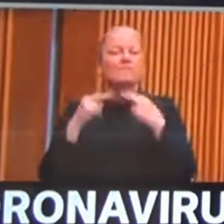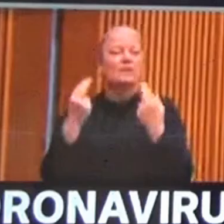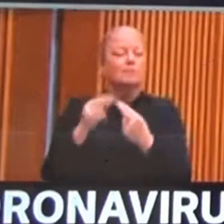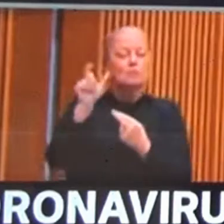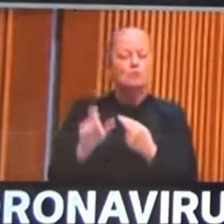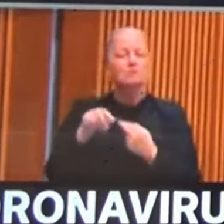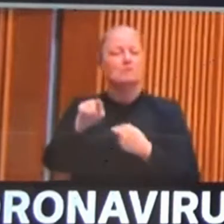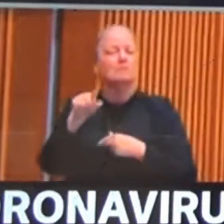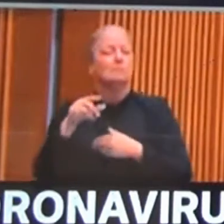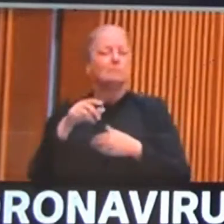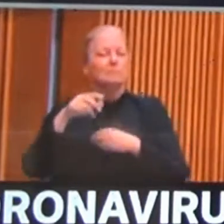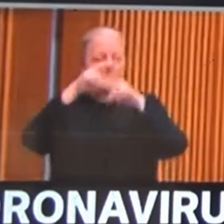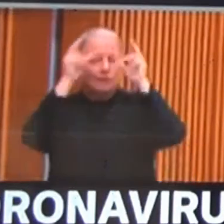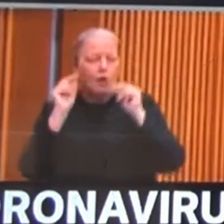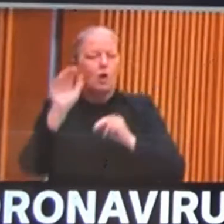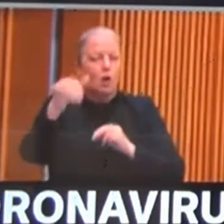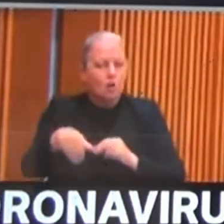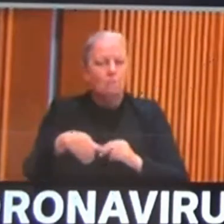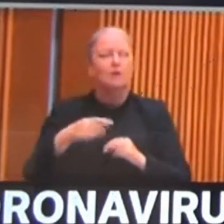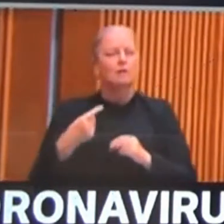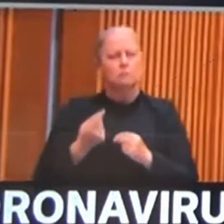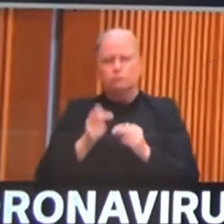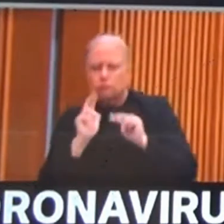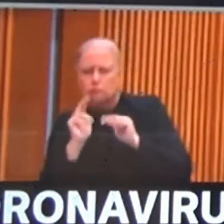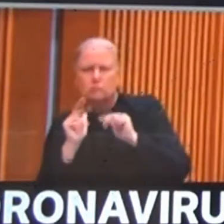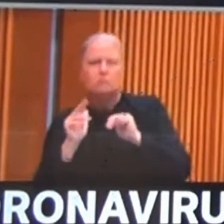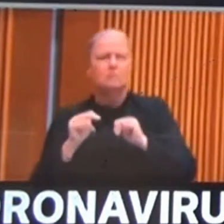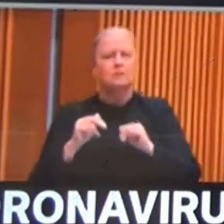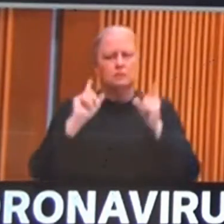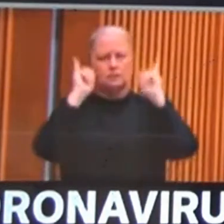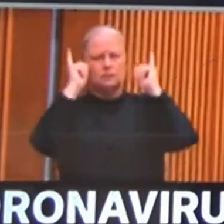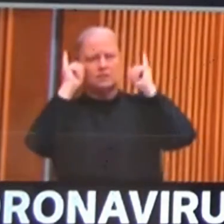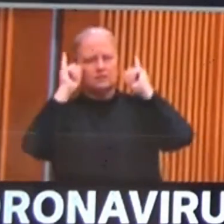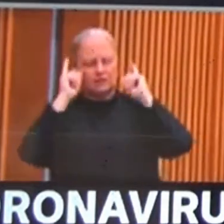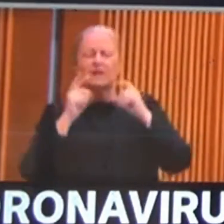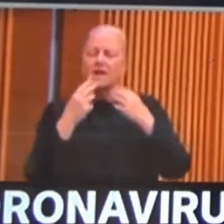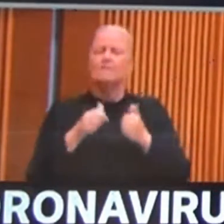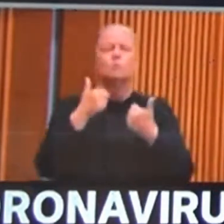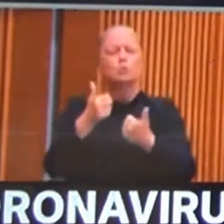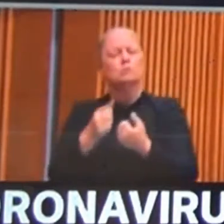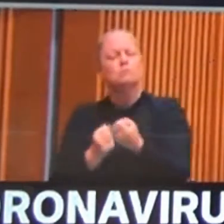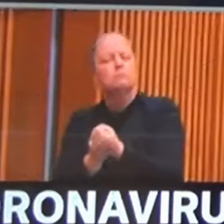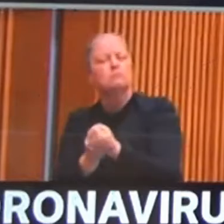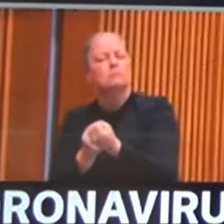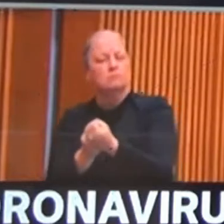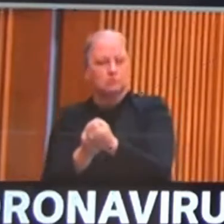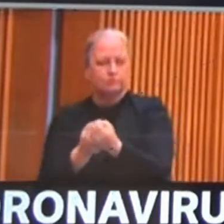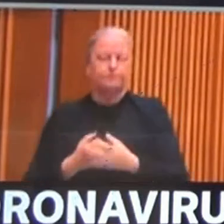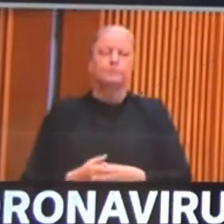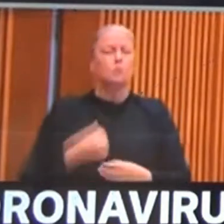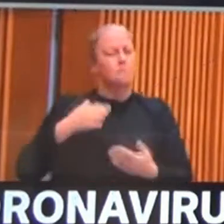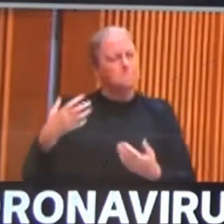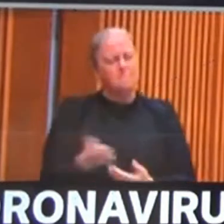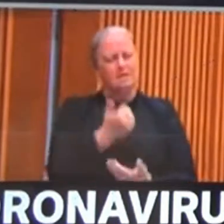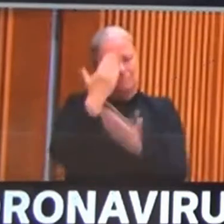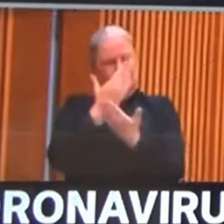community to be patient in accessing aged care facilities during this time. There's a reason why visits are being restricted. There's